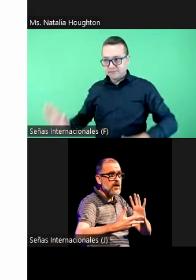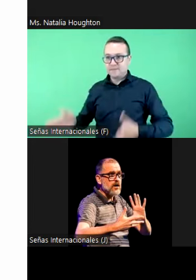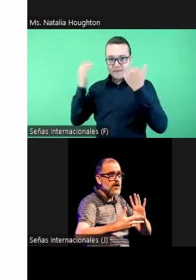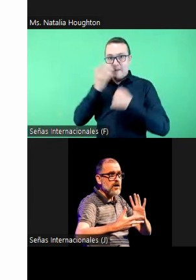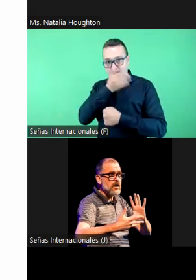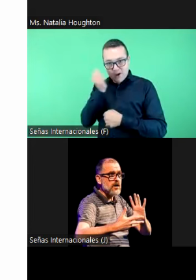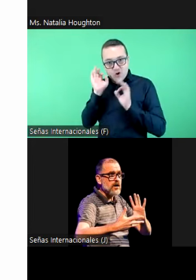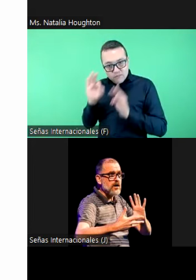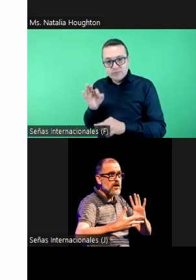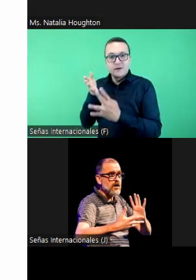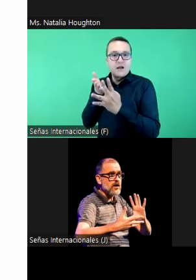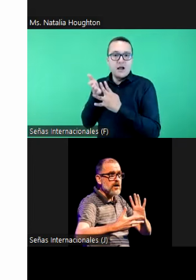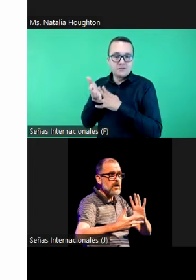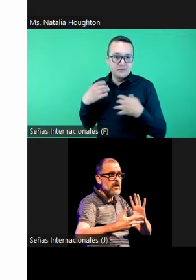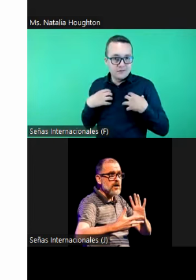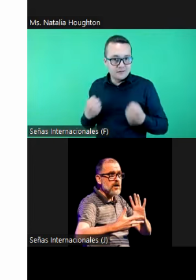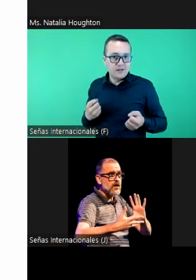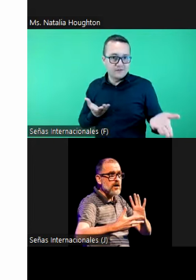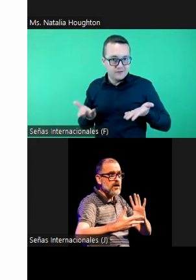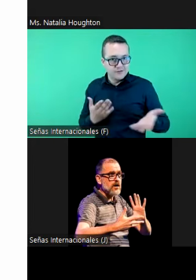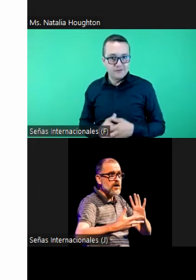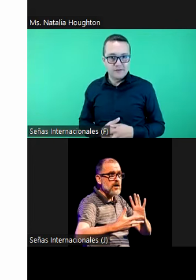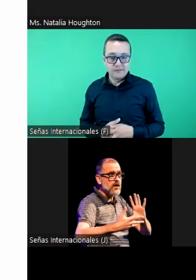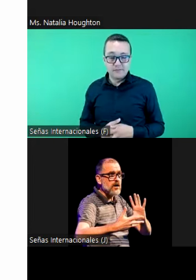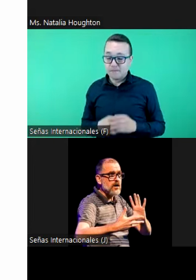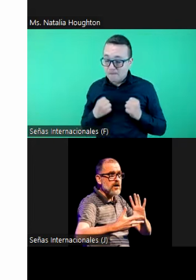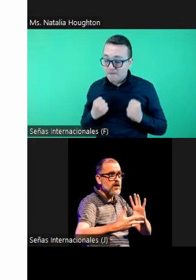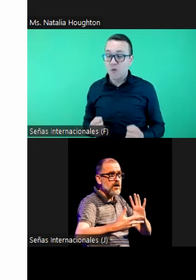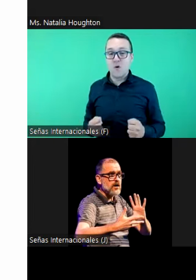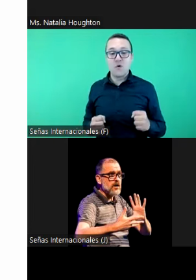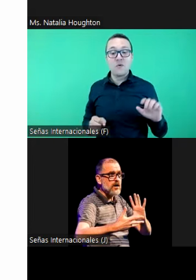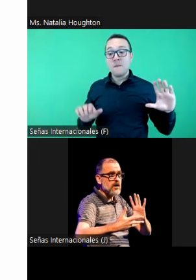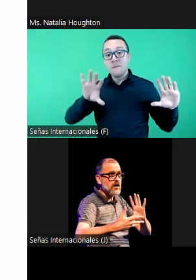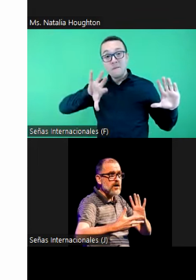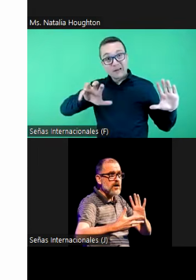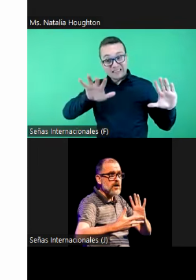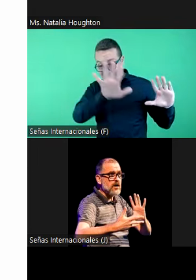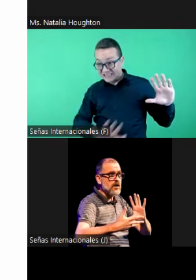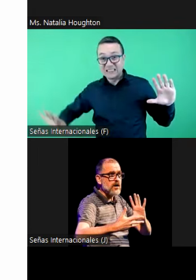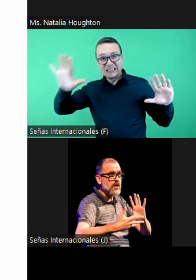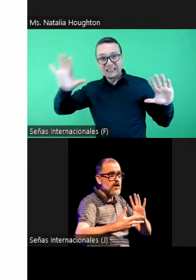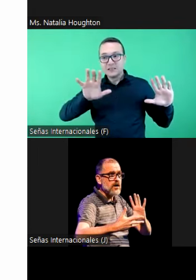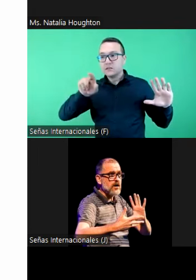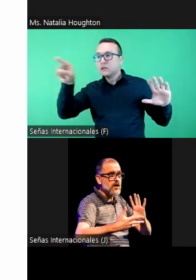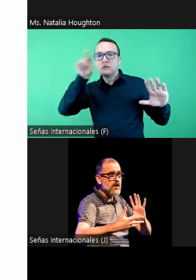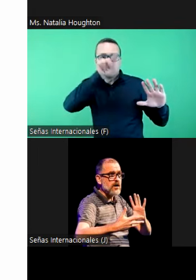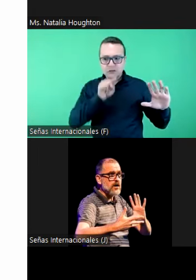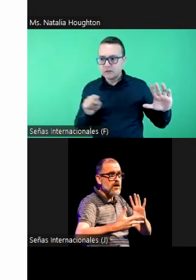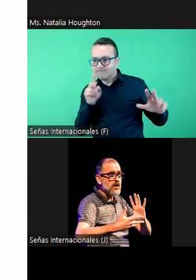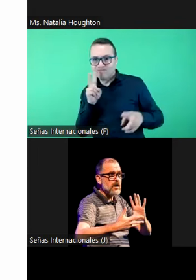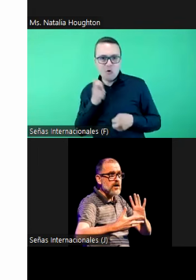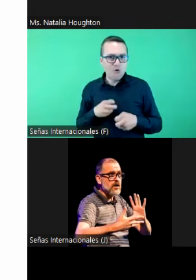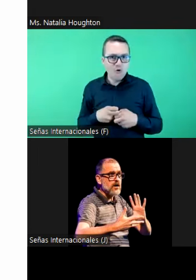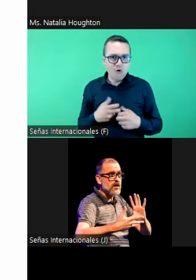better response to health services, mainly in the most vulnerable regions. But I would like to